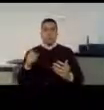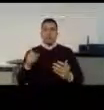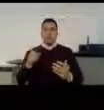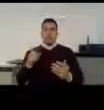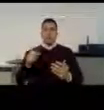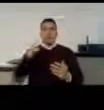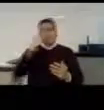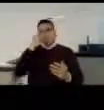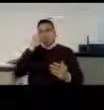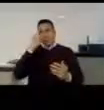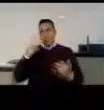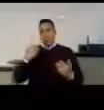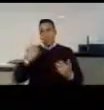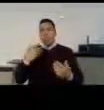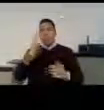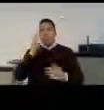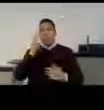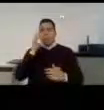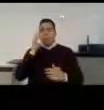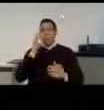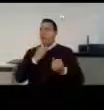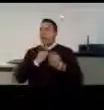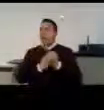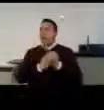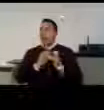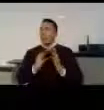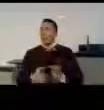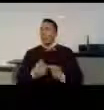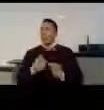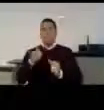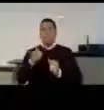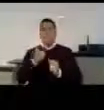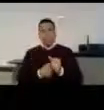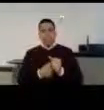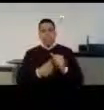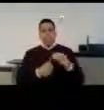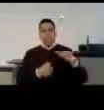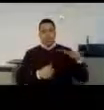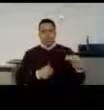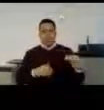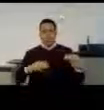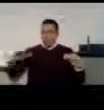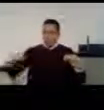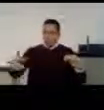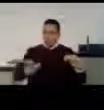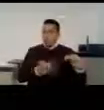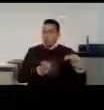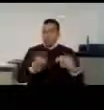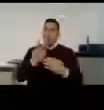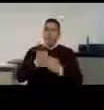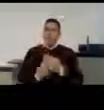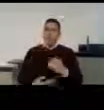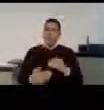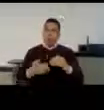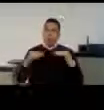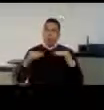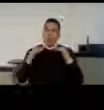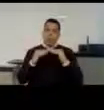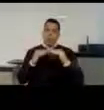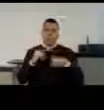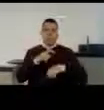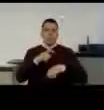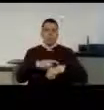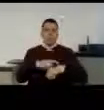remember as a mother, as an advocate, that each of your children deserves the same time and